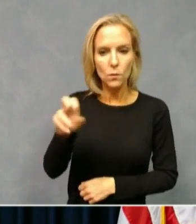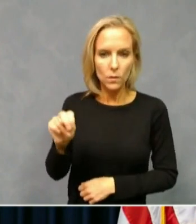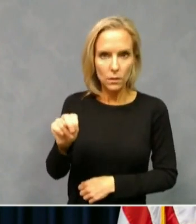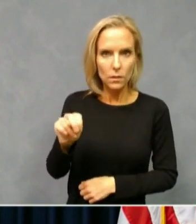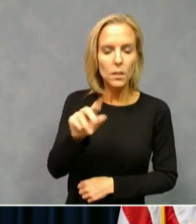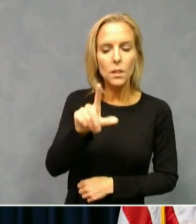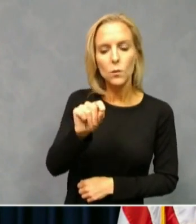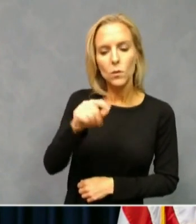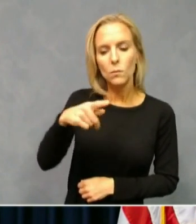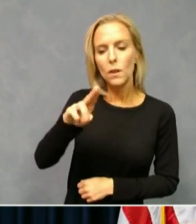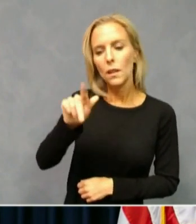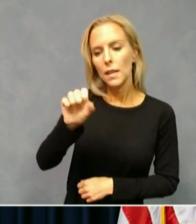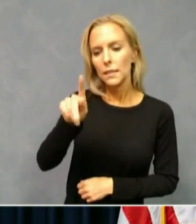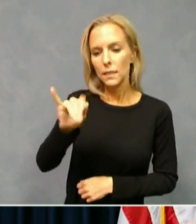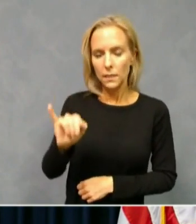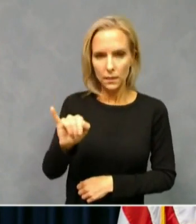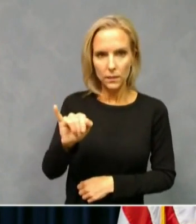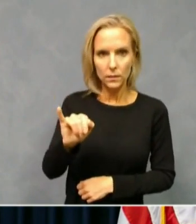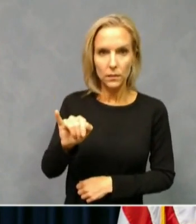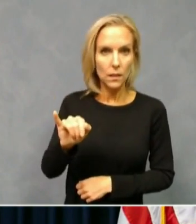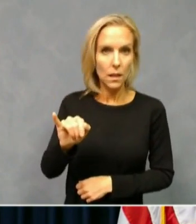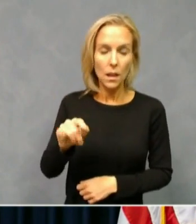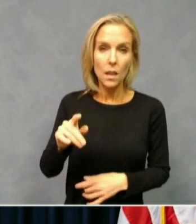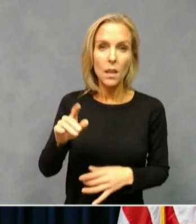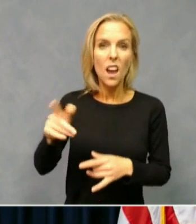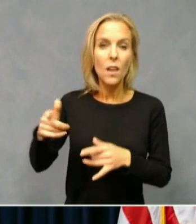Pulaski, and the rest can be found on